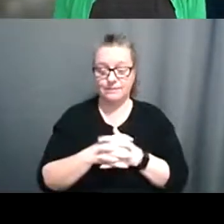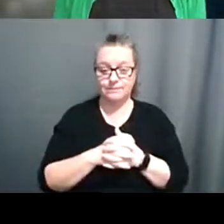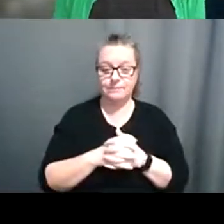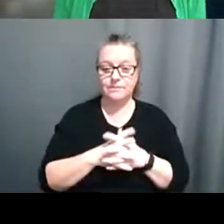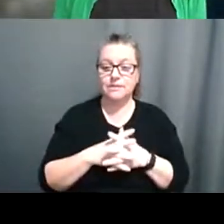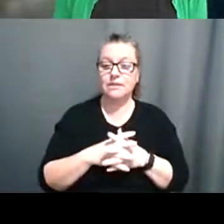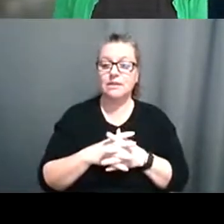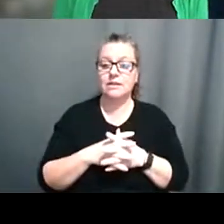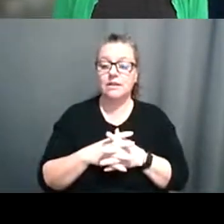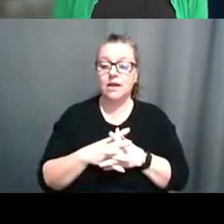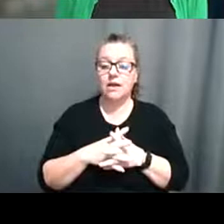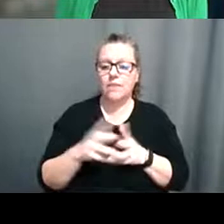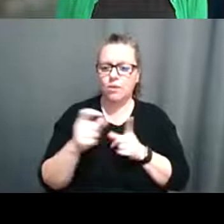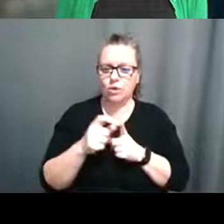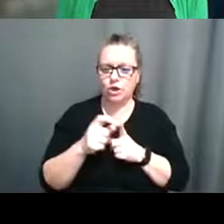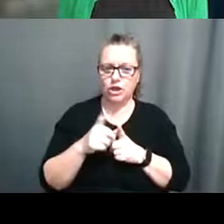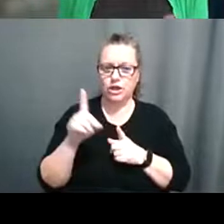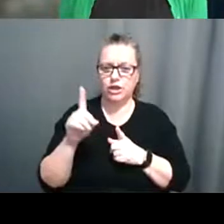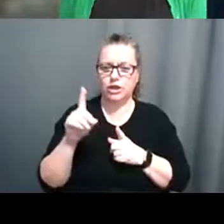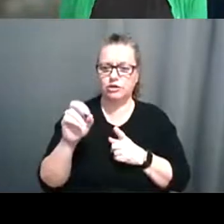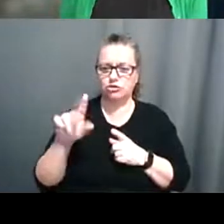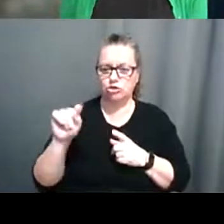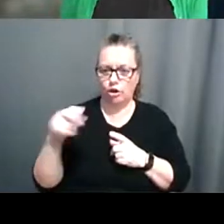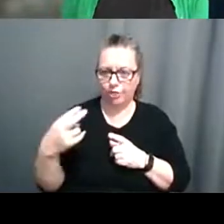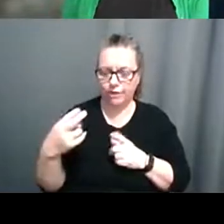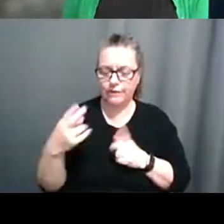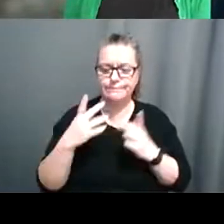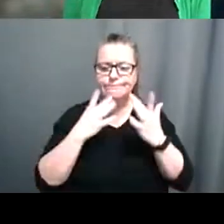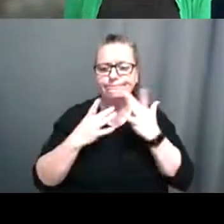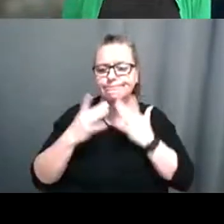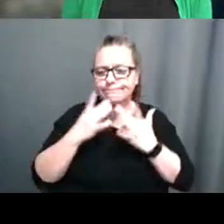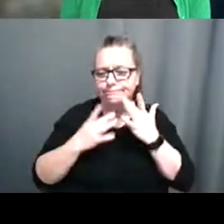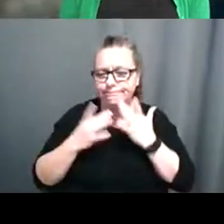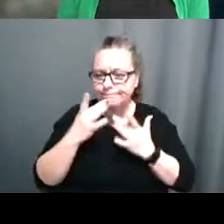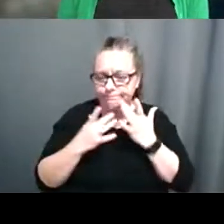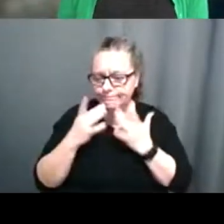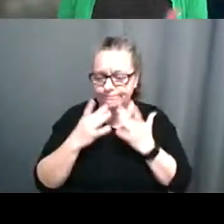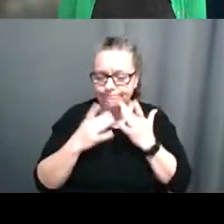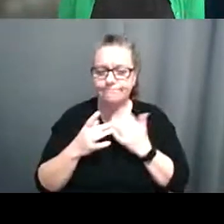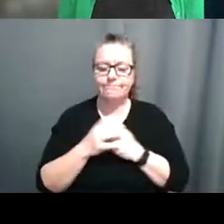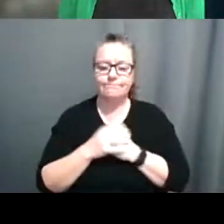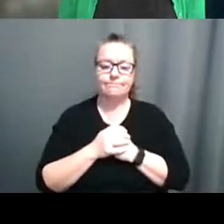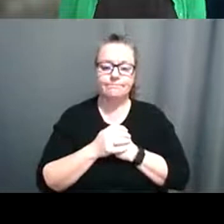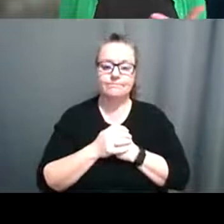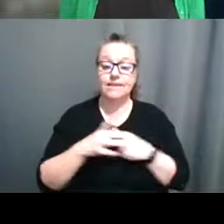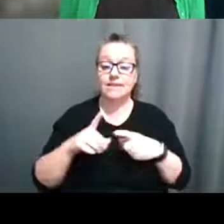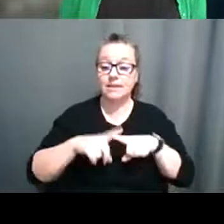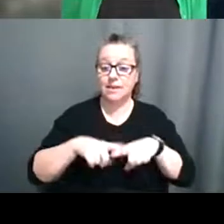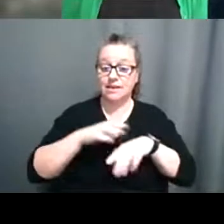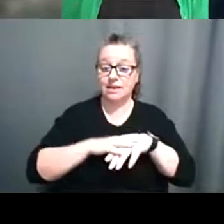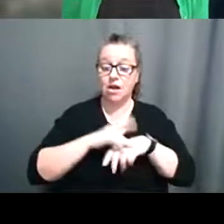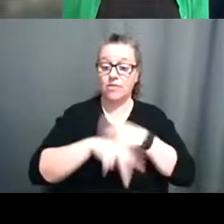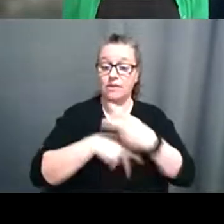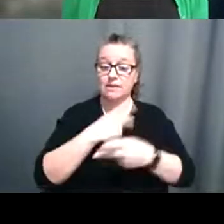The word dearth is defined as a scarcity or lacking in something. And depending on the type of work